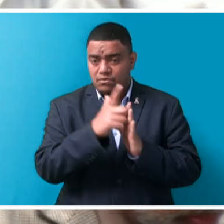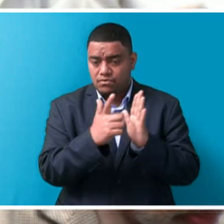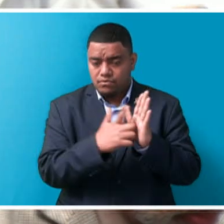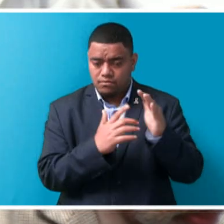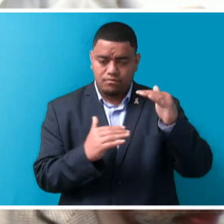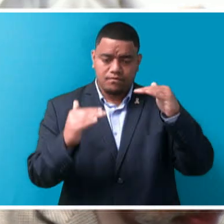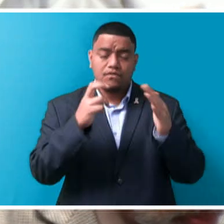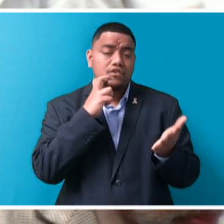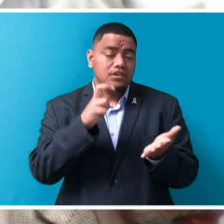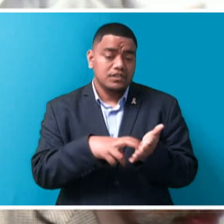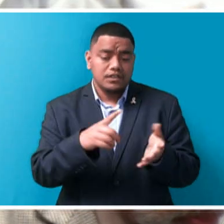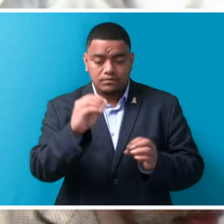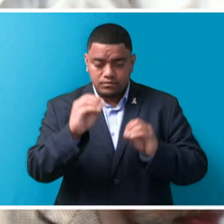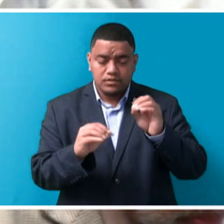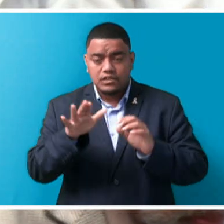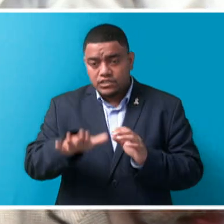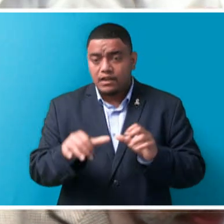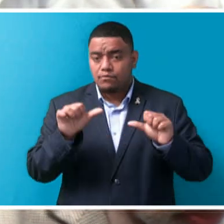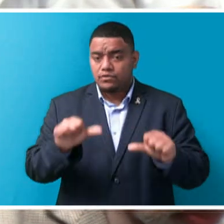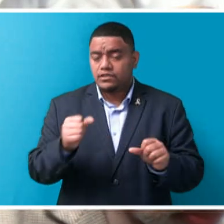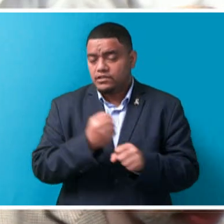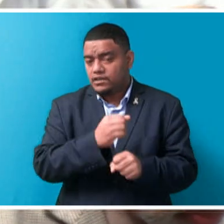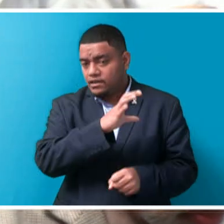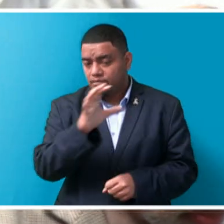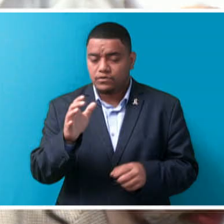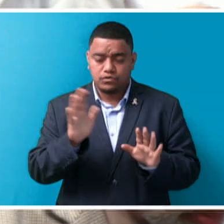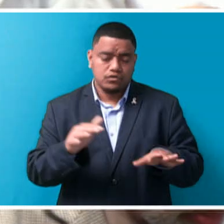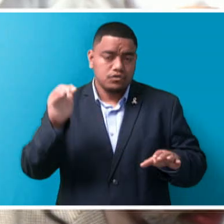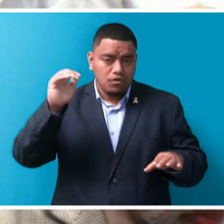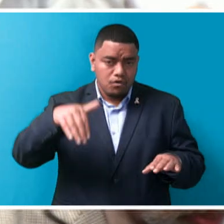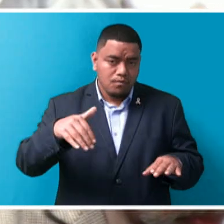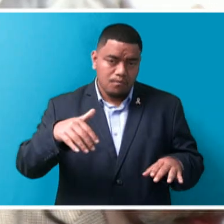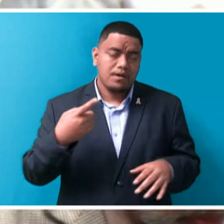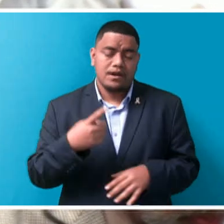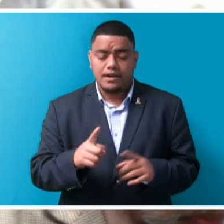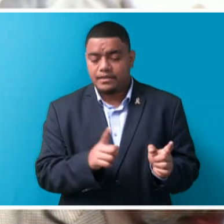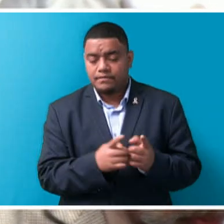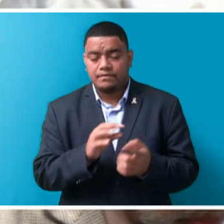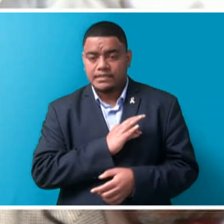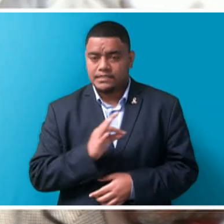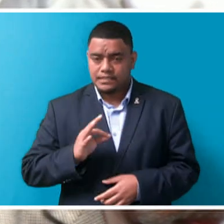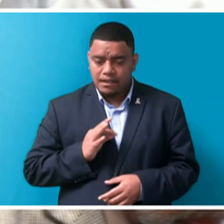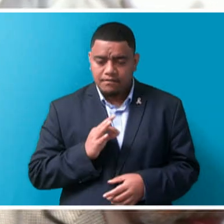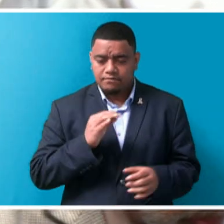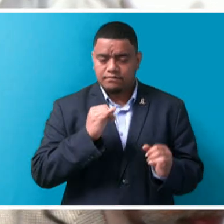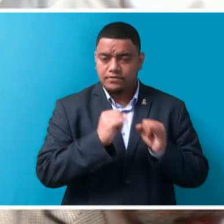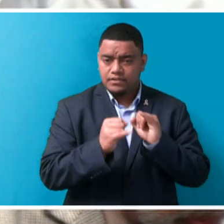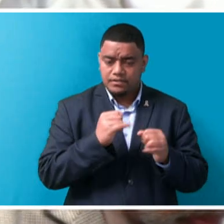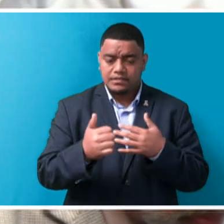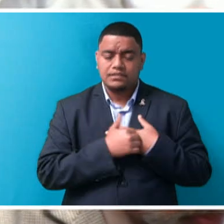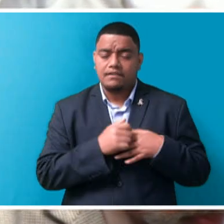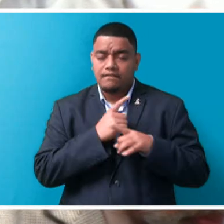for registering and monitoring child protection agencies and children's homes, outlining mandatory staffing ratios, safeguarding protocols,